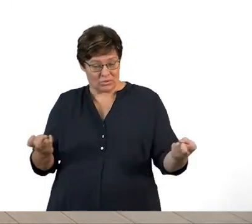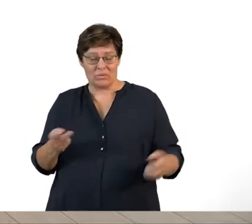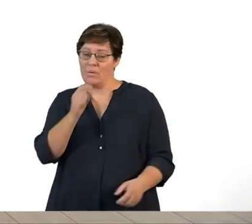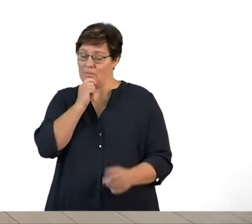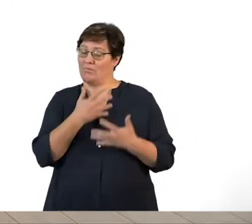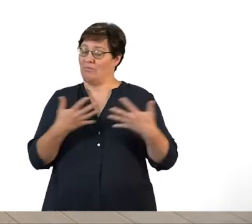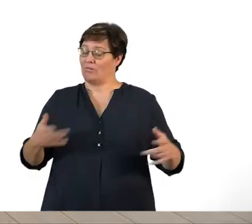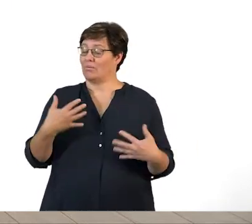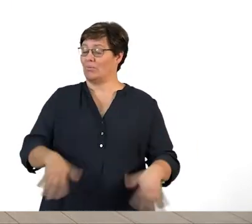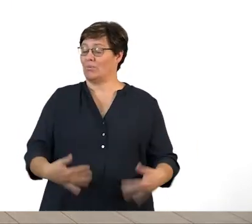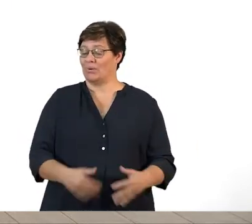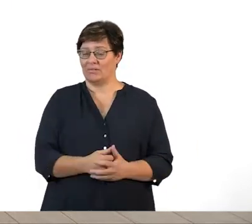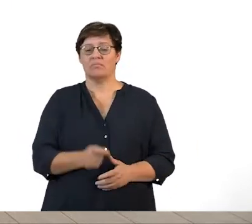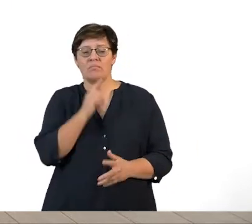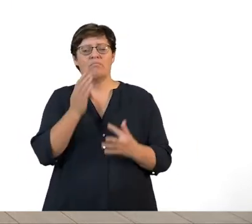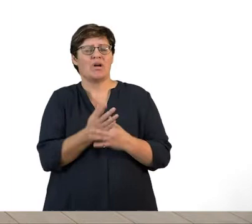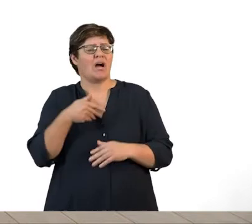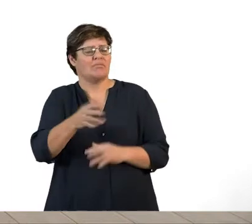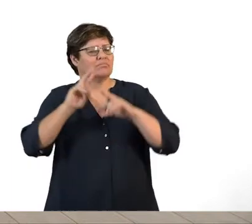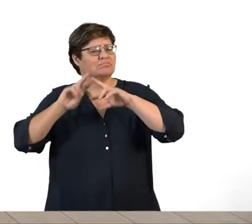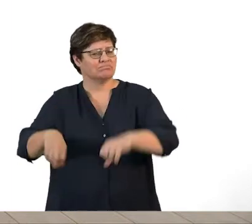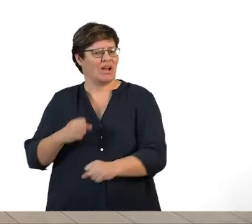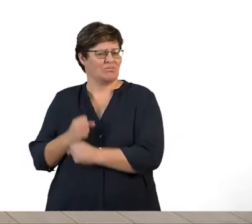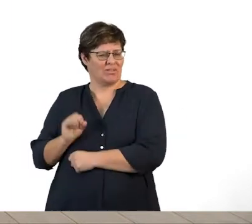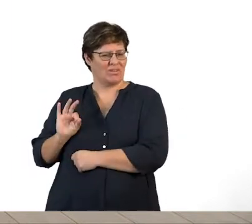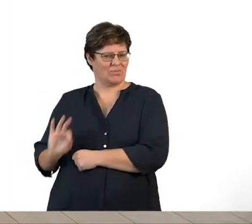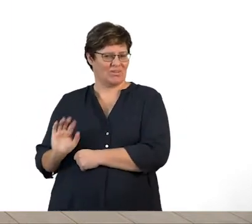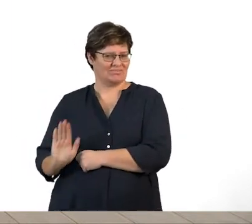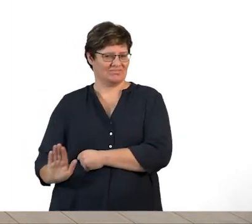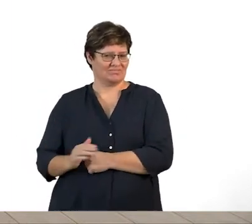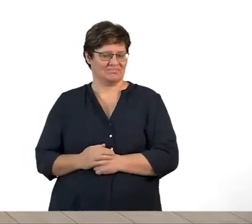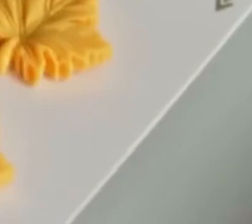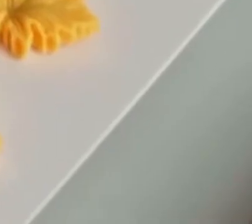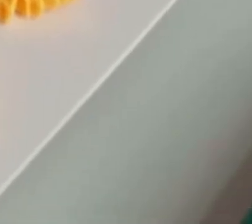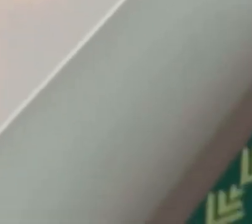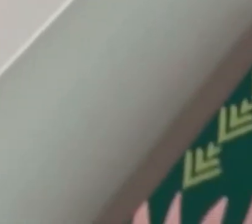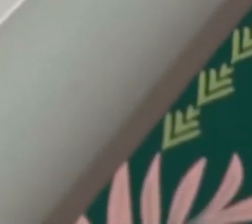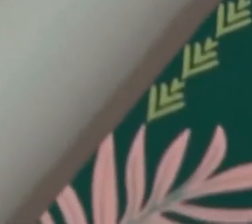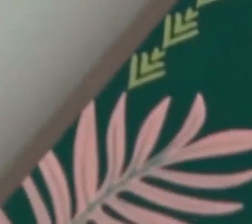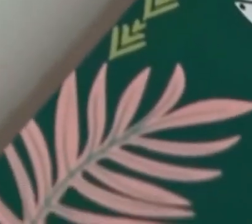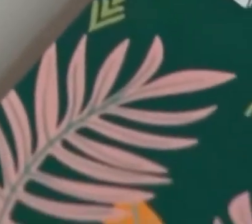will be useful. After the break, we'll explore an idea for grade 3.